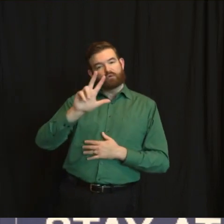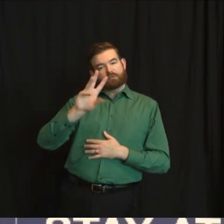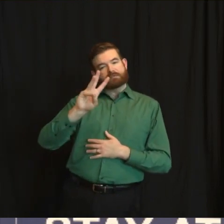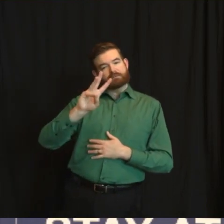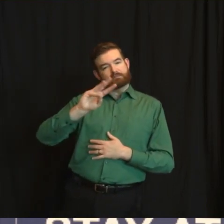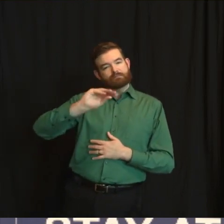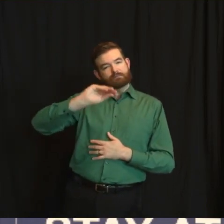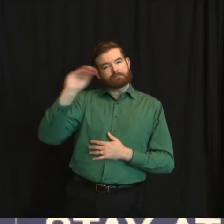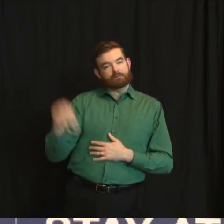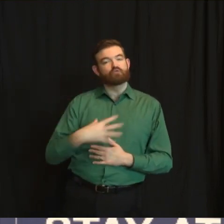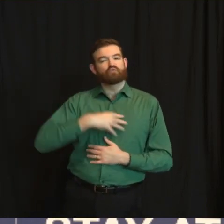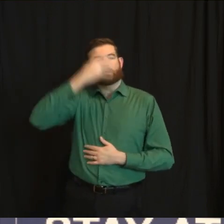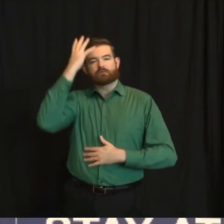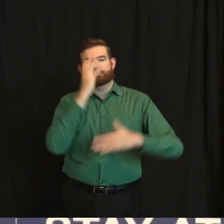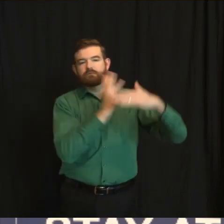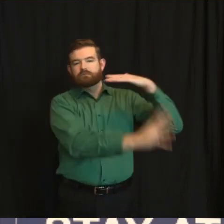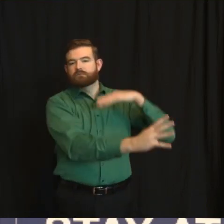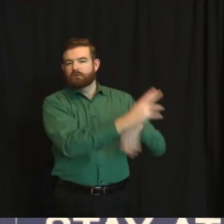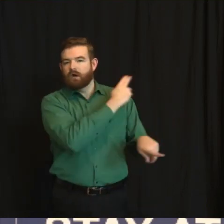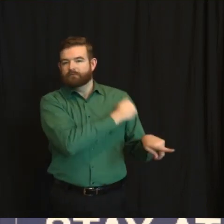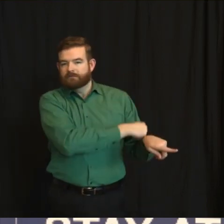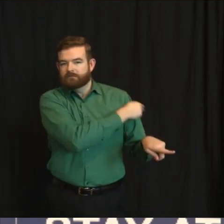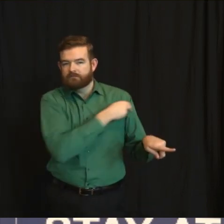36.1% white,